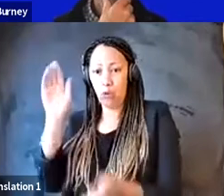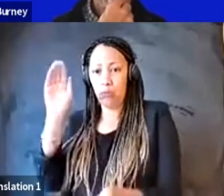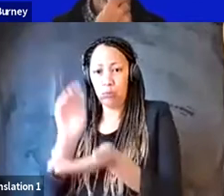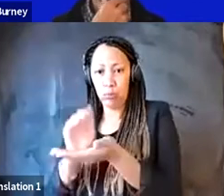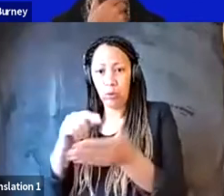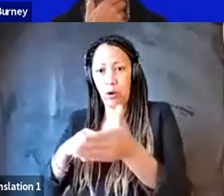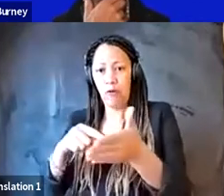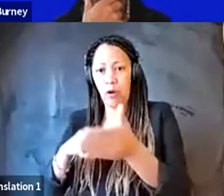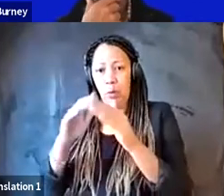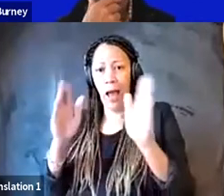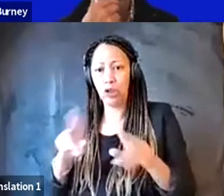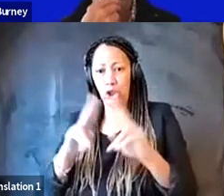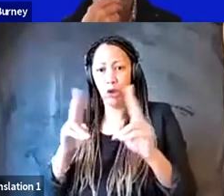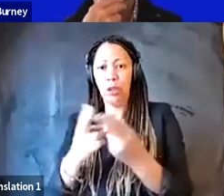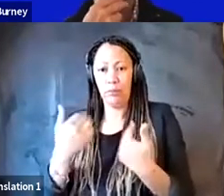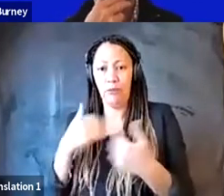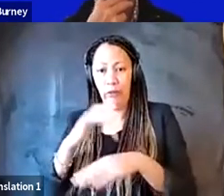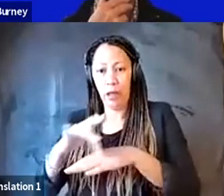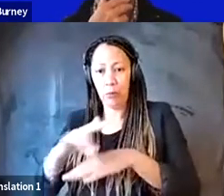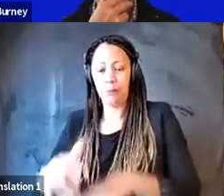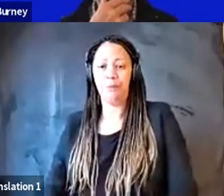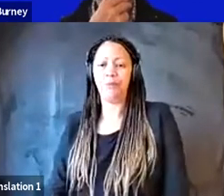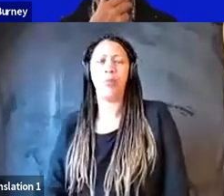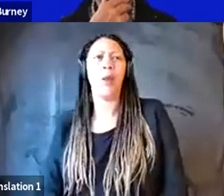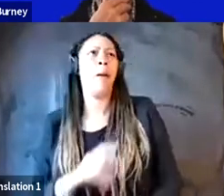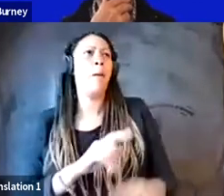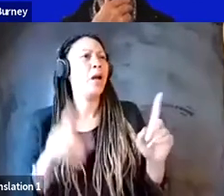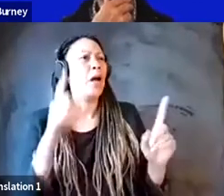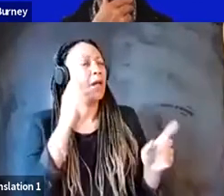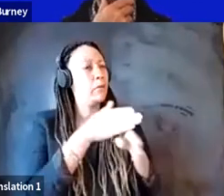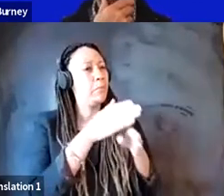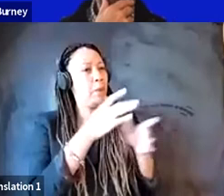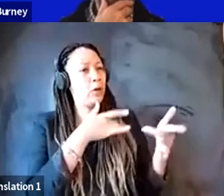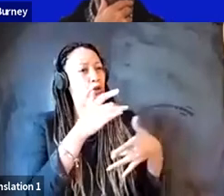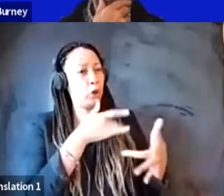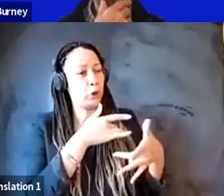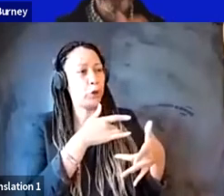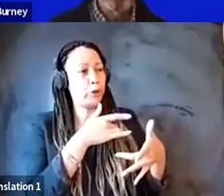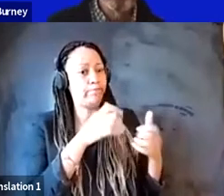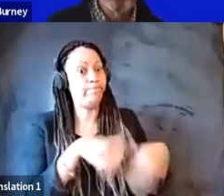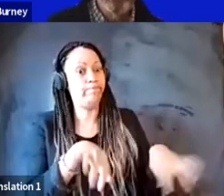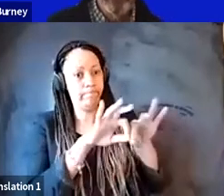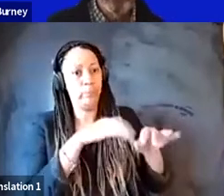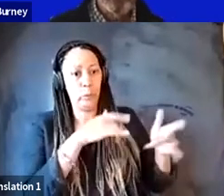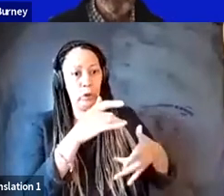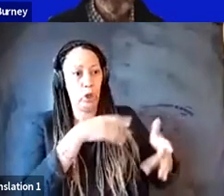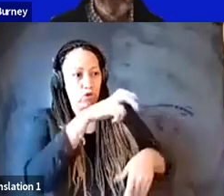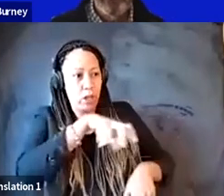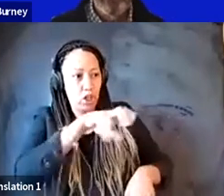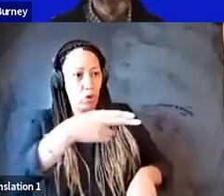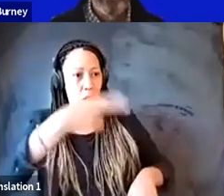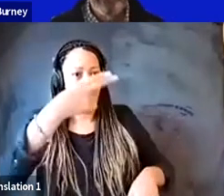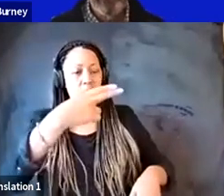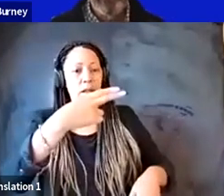housing units. So I think that the main concern obviously was the transitional height and then the overall